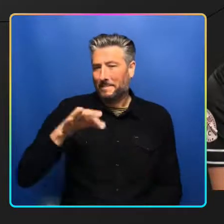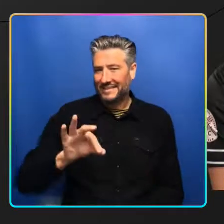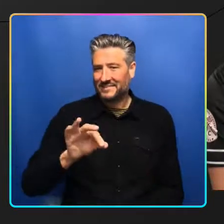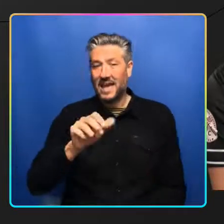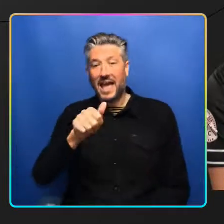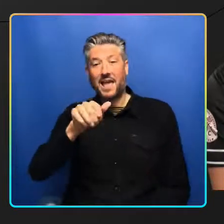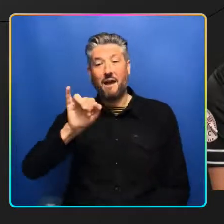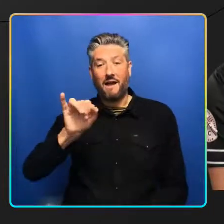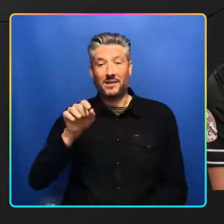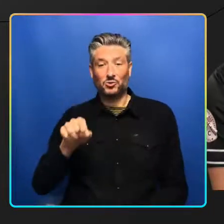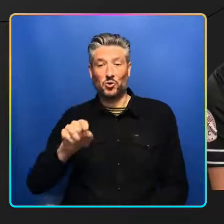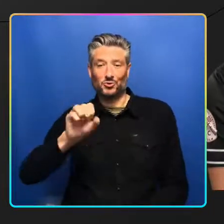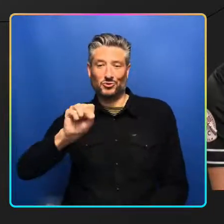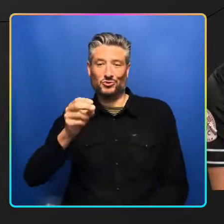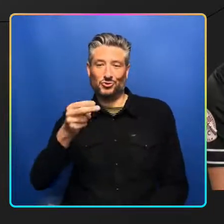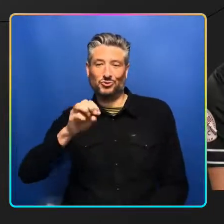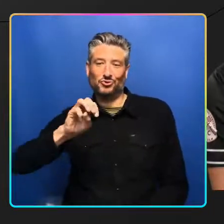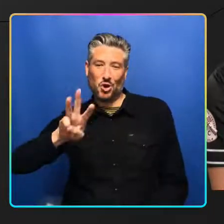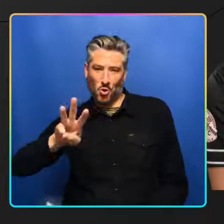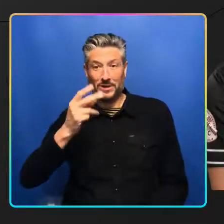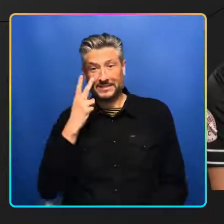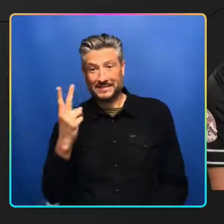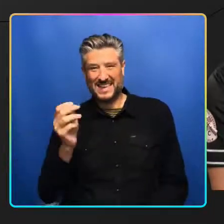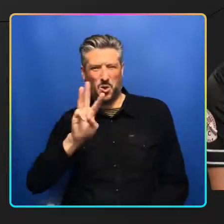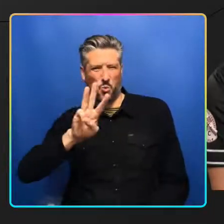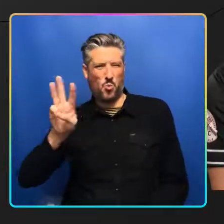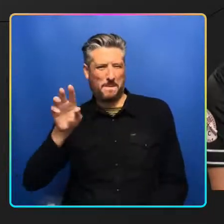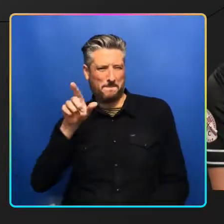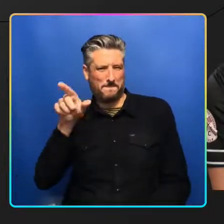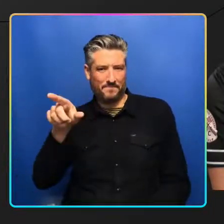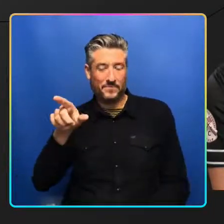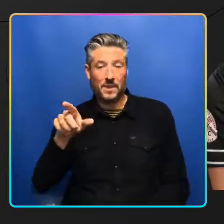website. Do come and join us in the cafe,